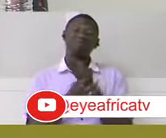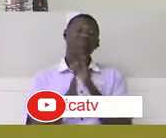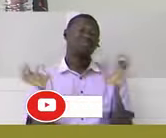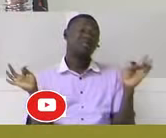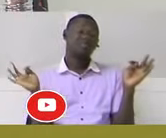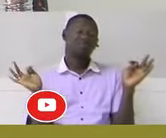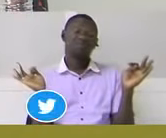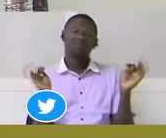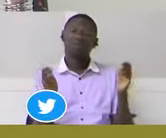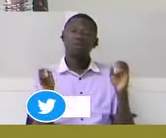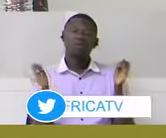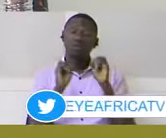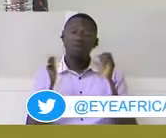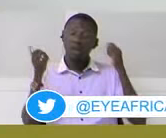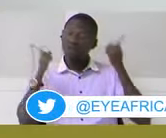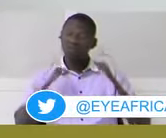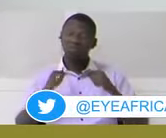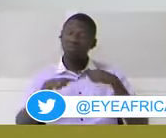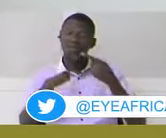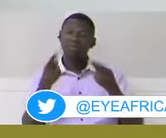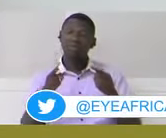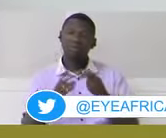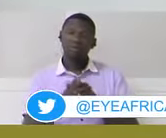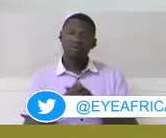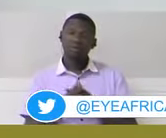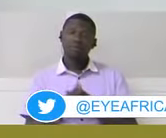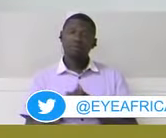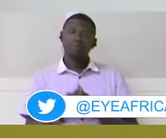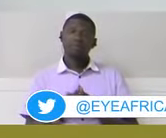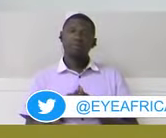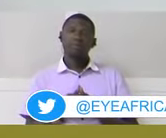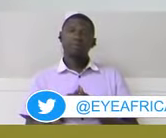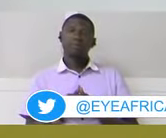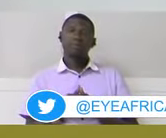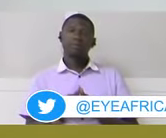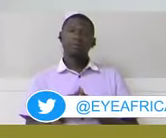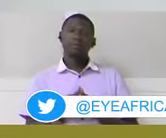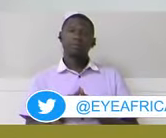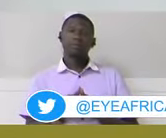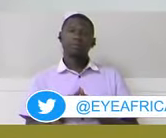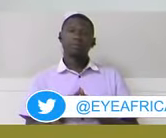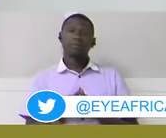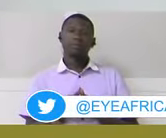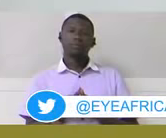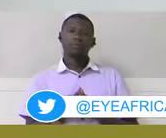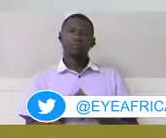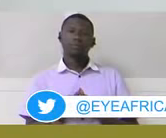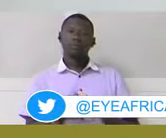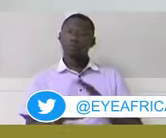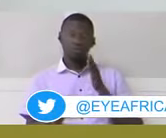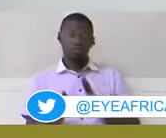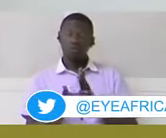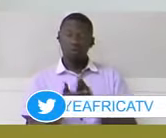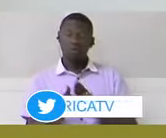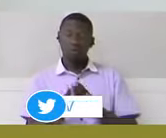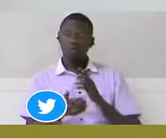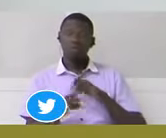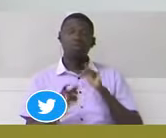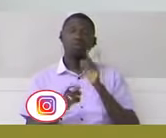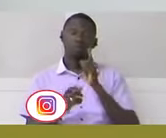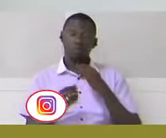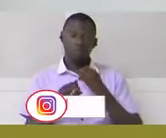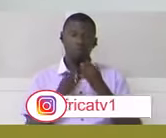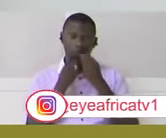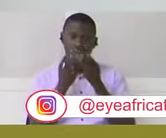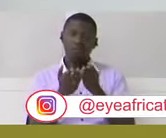menti tama dindul nyin la koto. Be quite honest, that is what I cannot attest to. Tonya tonya de wala mukuri mi